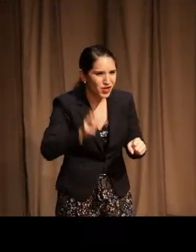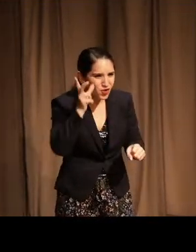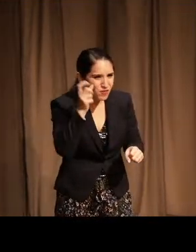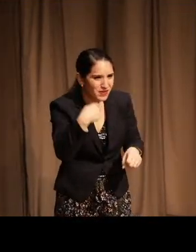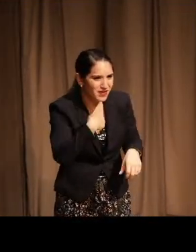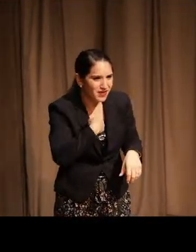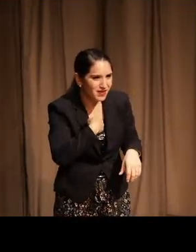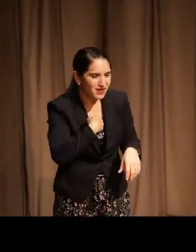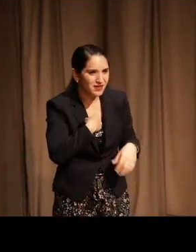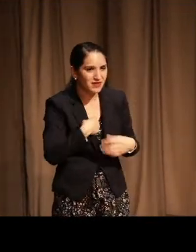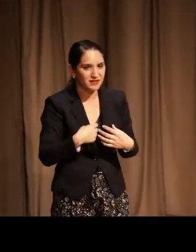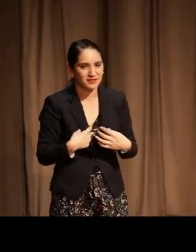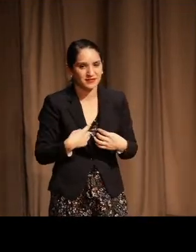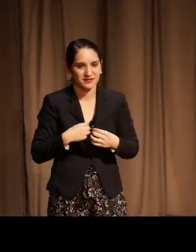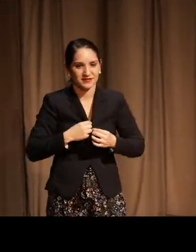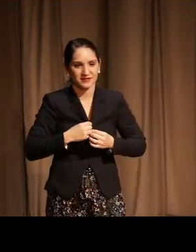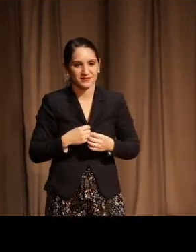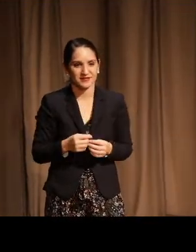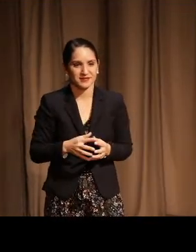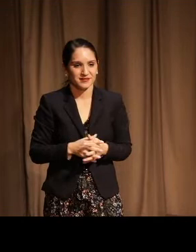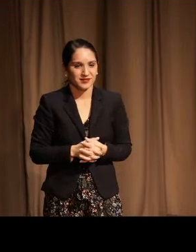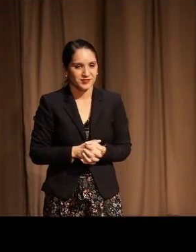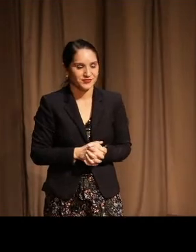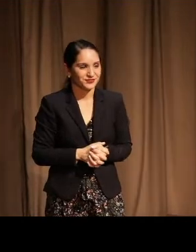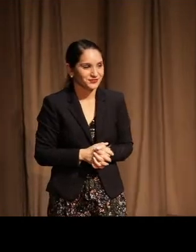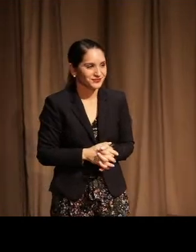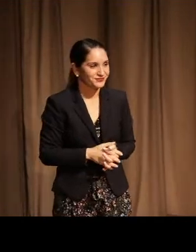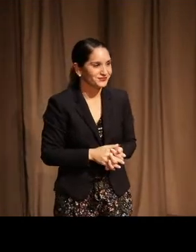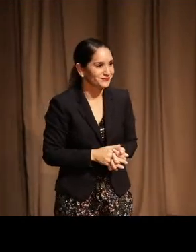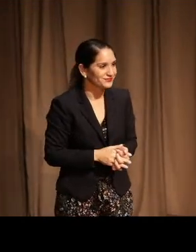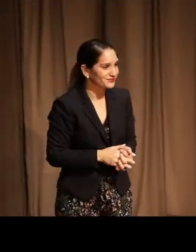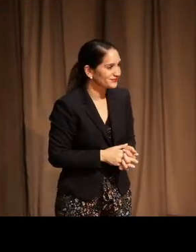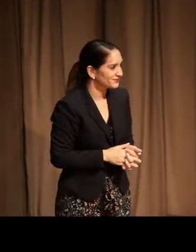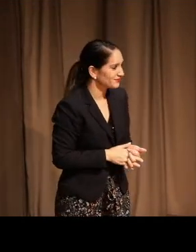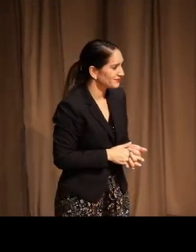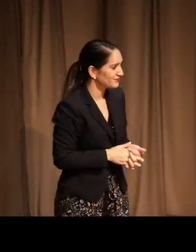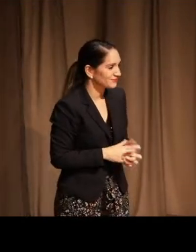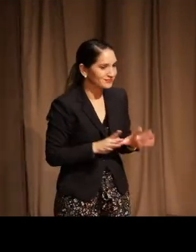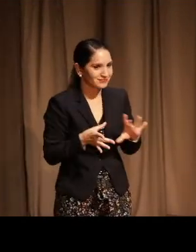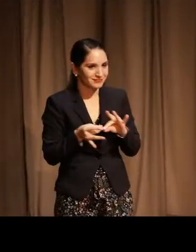sorry. Okay. Tá. Solta aqui e segue com a boca. Tá bom.